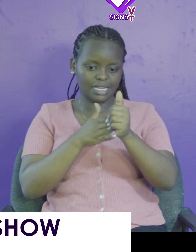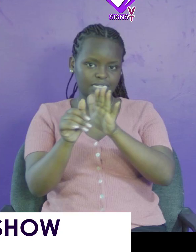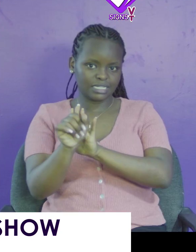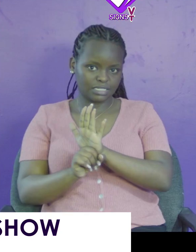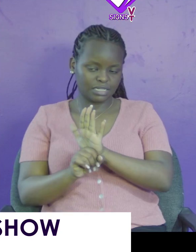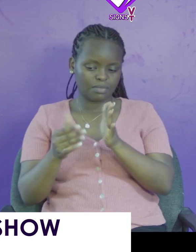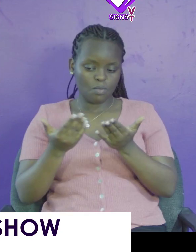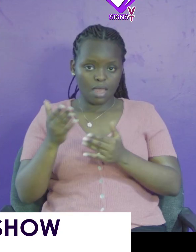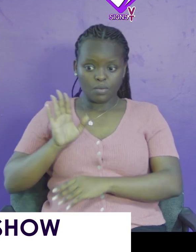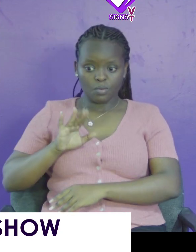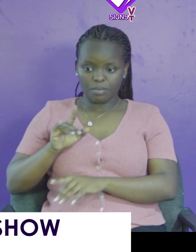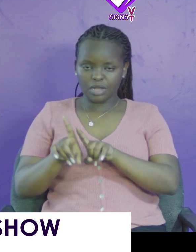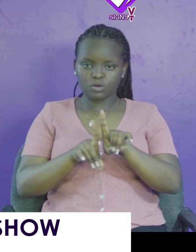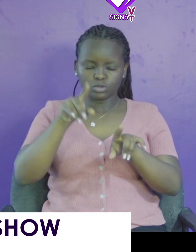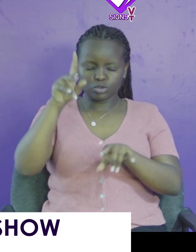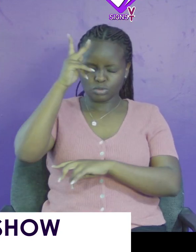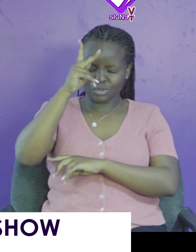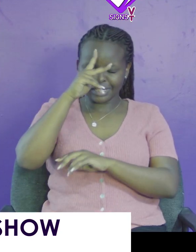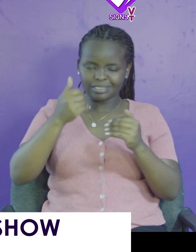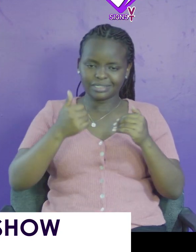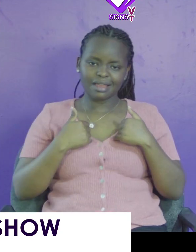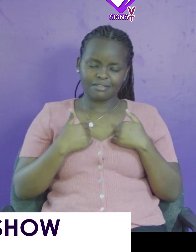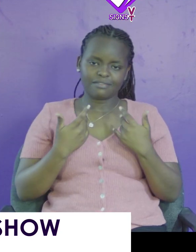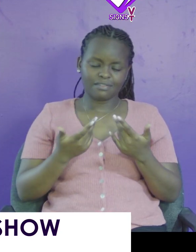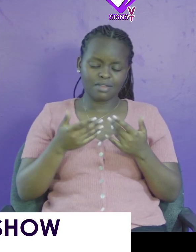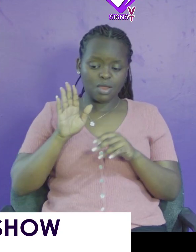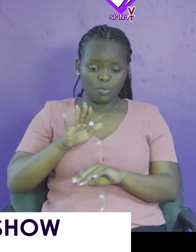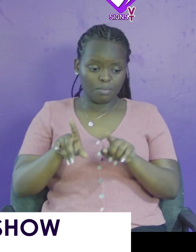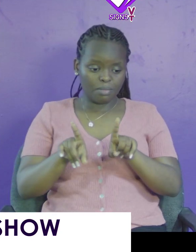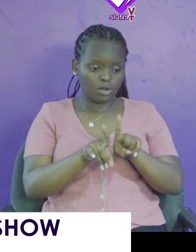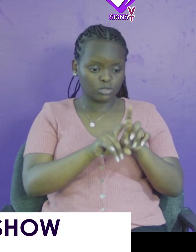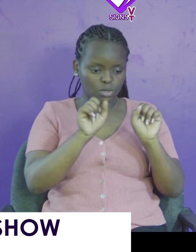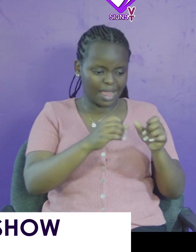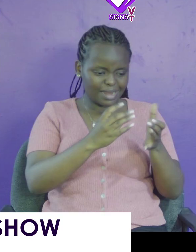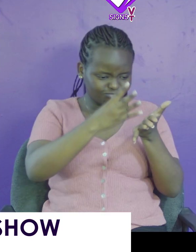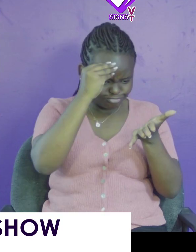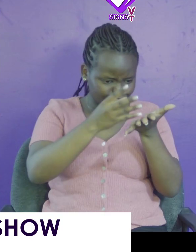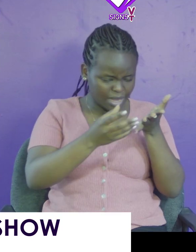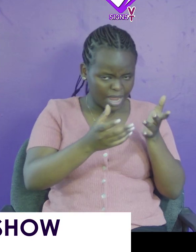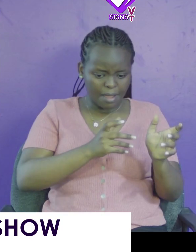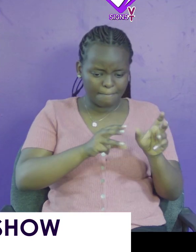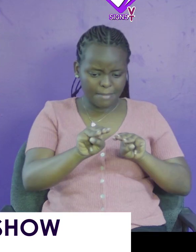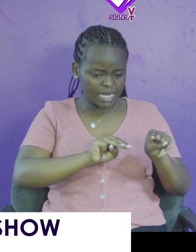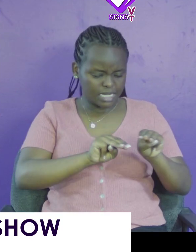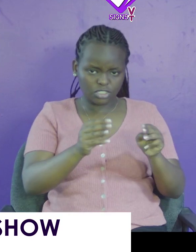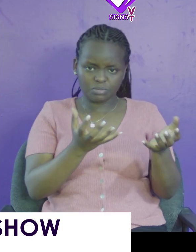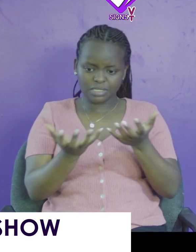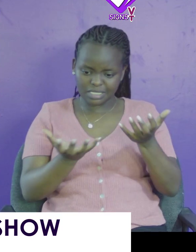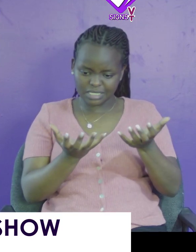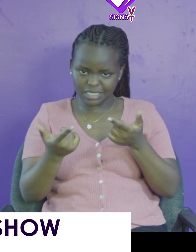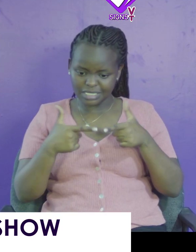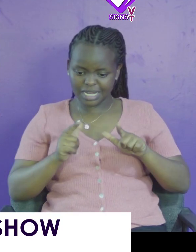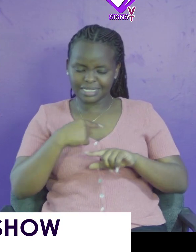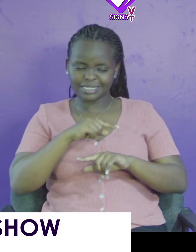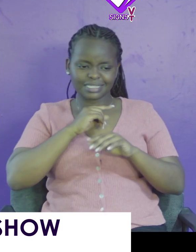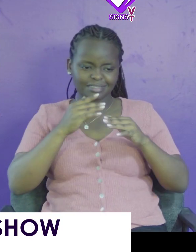where women also are knowledgeable, where women also can run businesses, Let us appreciate them in